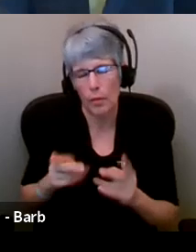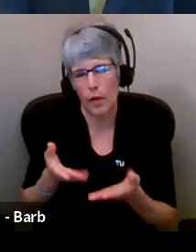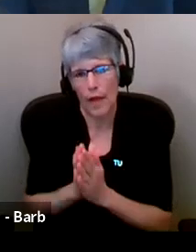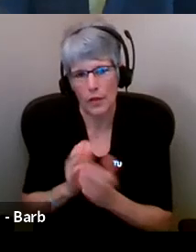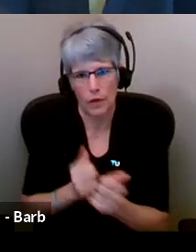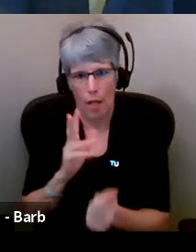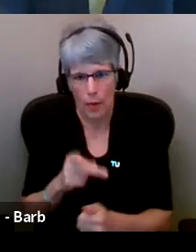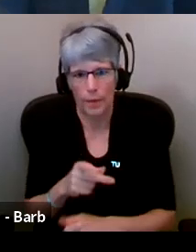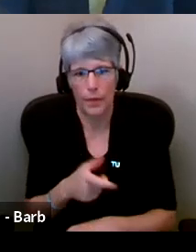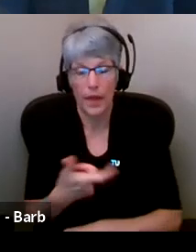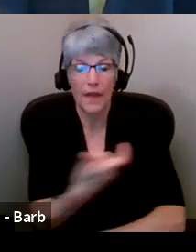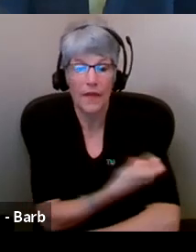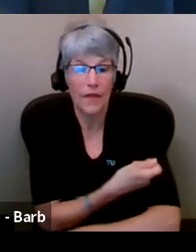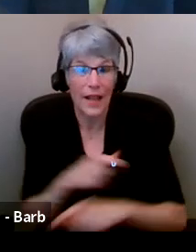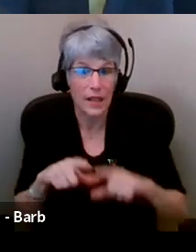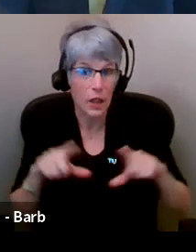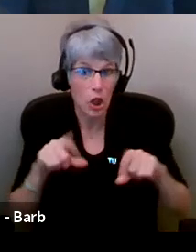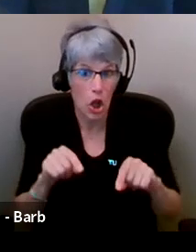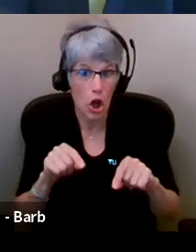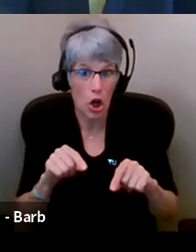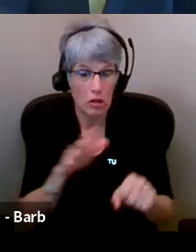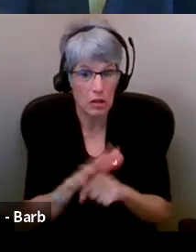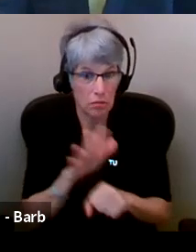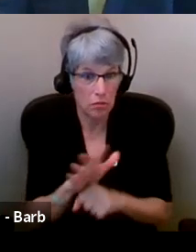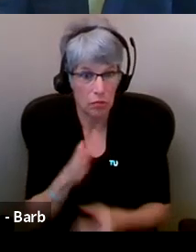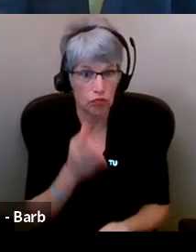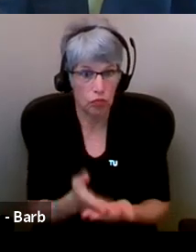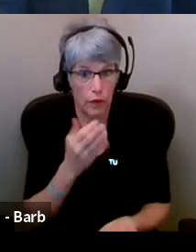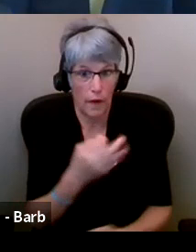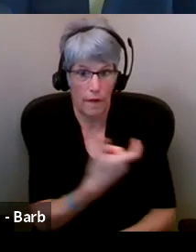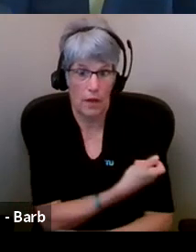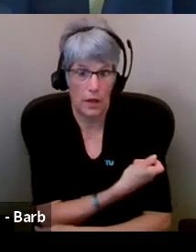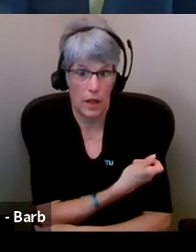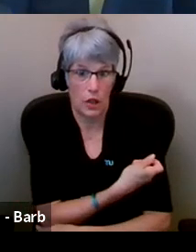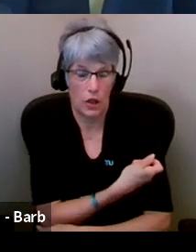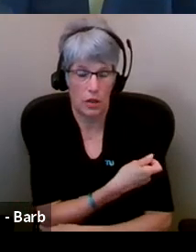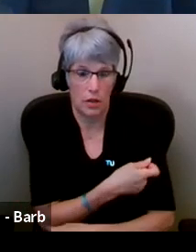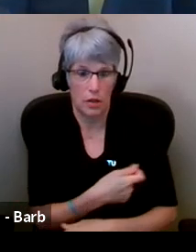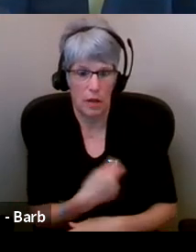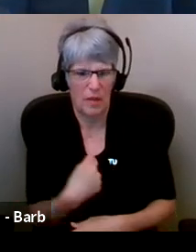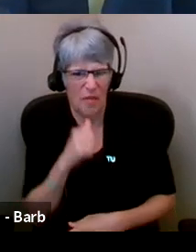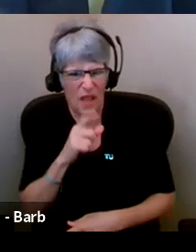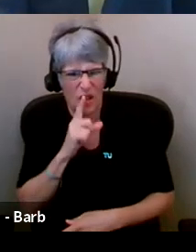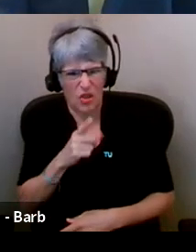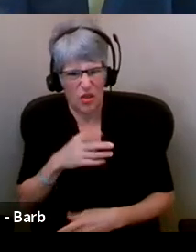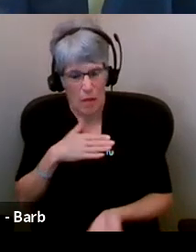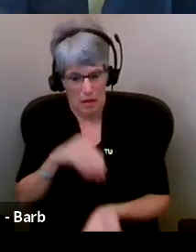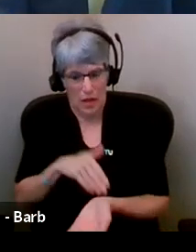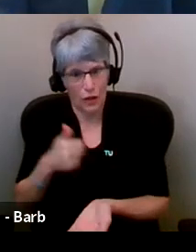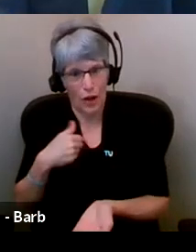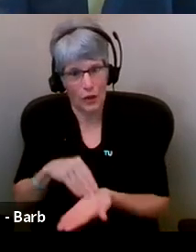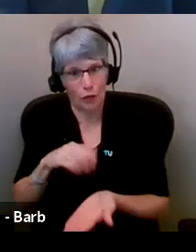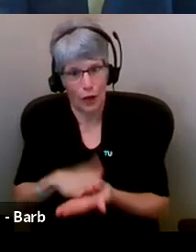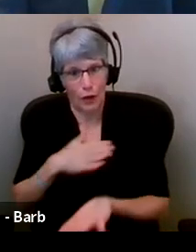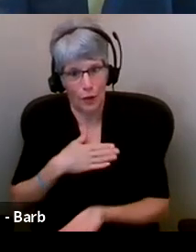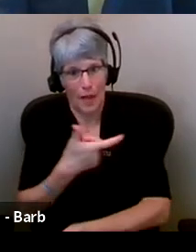Are vaccine cards sufficient documentation of vaccination? I'm not even sure that my doctor has a record of my vaccine. Will a